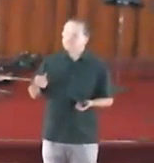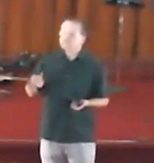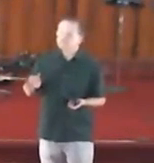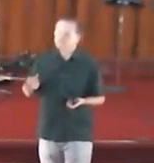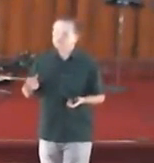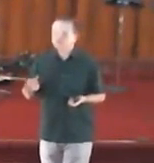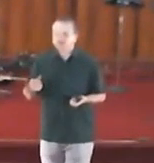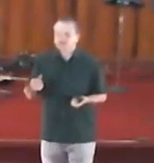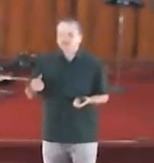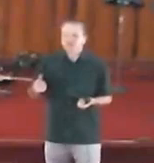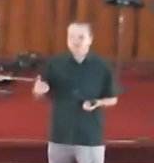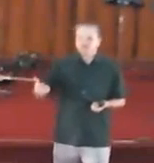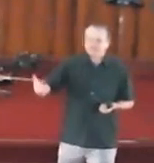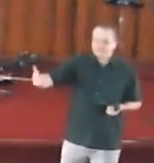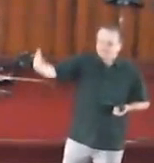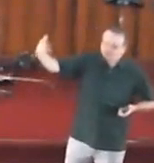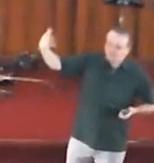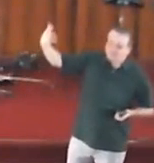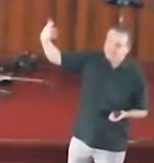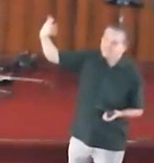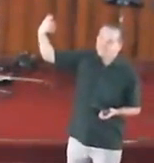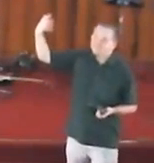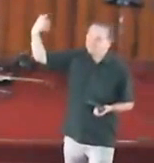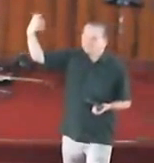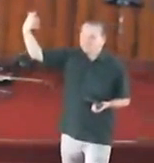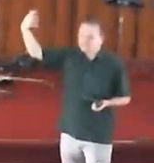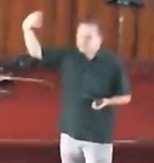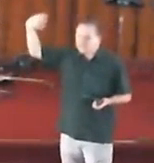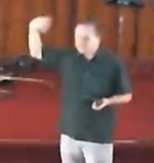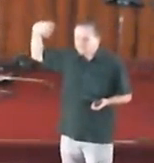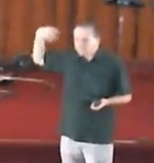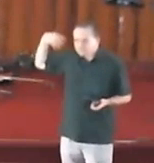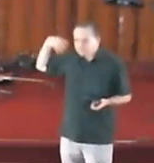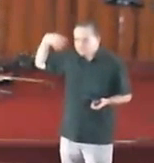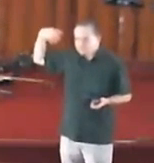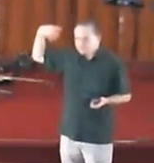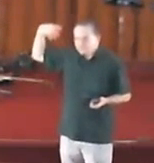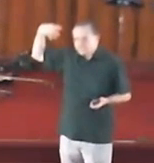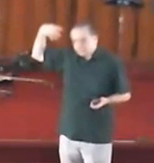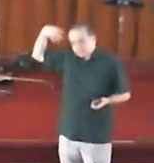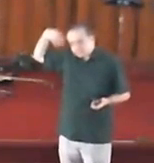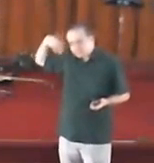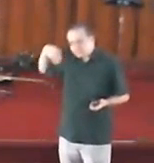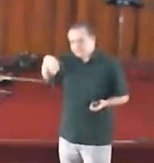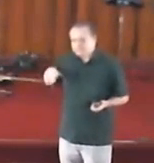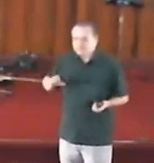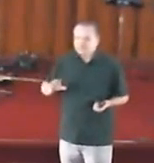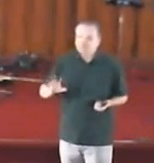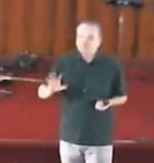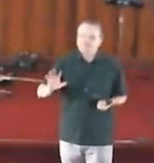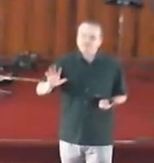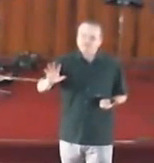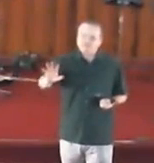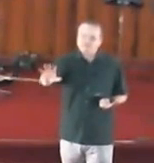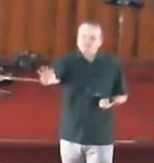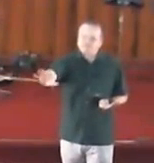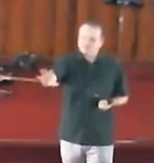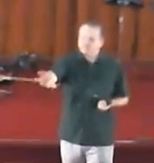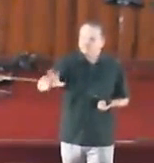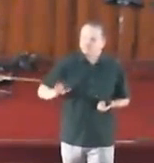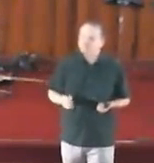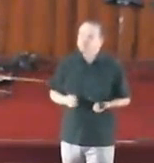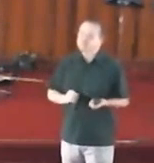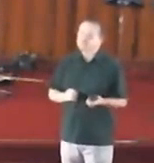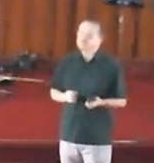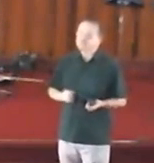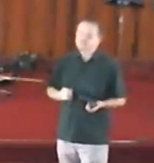can I place my hands on you? De alguna manera sobrenatural, Dios, el Espíritu Santo se mueve sobre